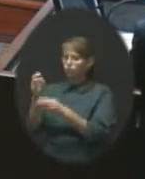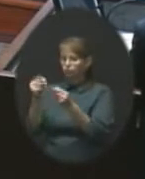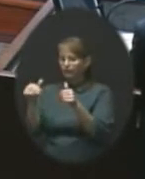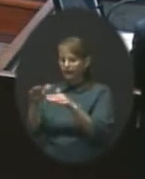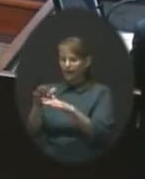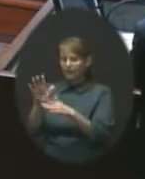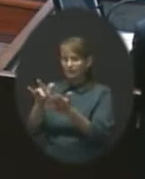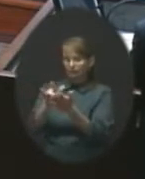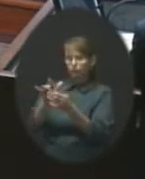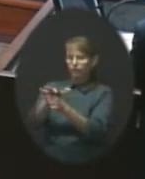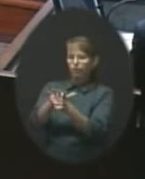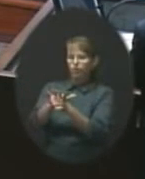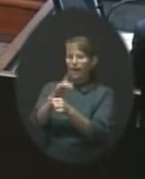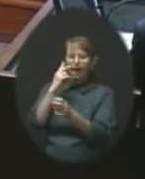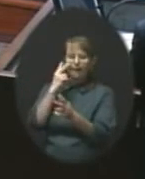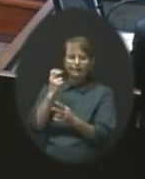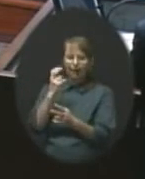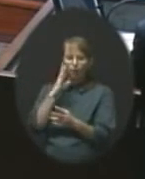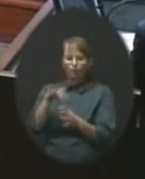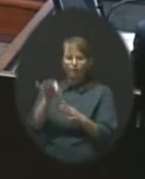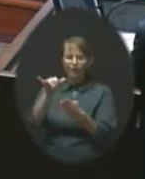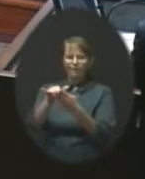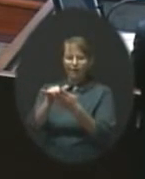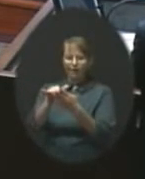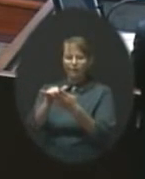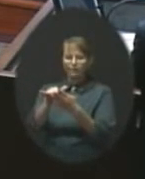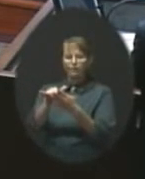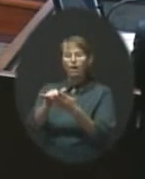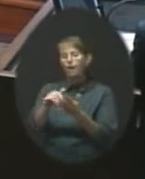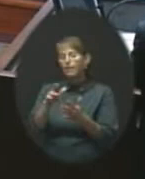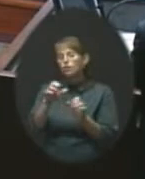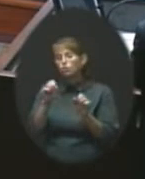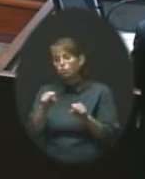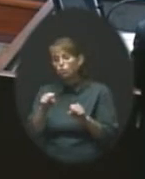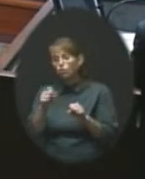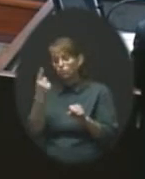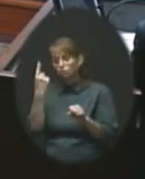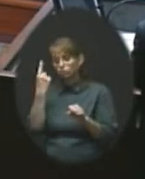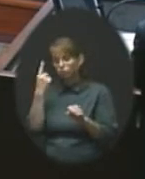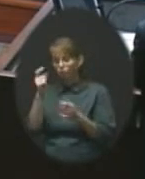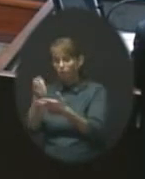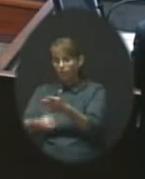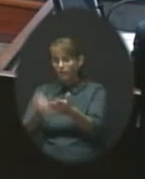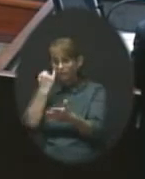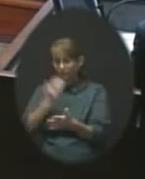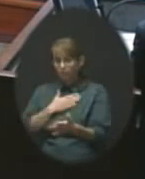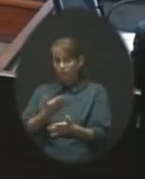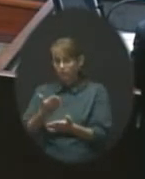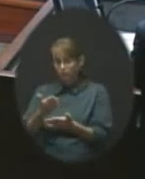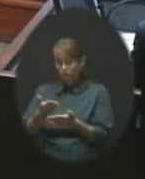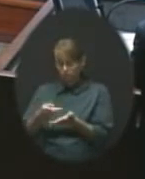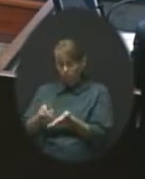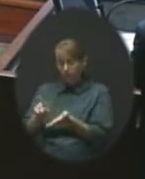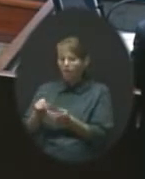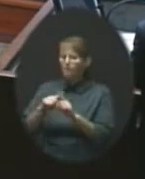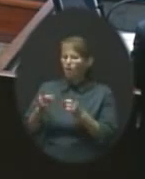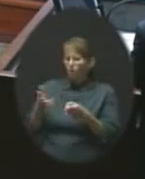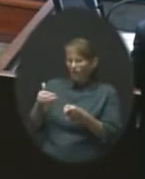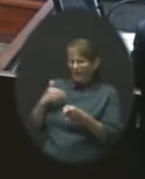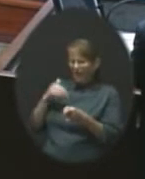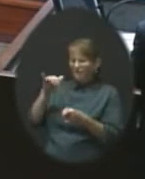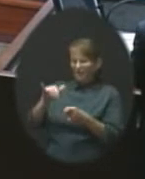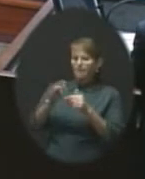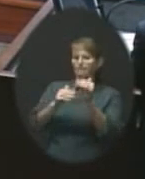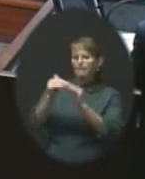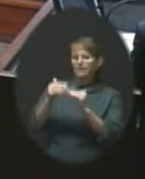that you'll find that for the price. I mean, you would for the price if you're willing to pay that. But again, it's an asset that we have. And from